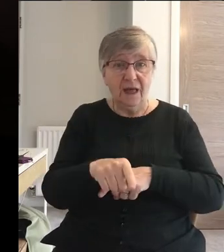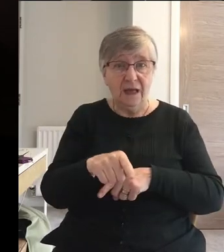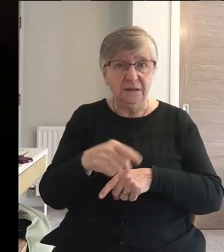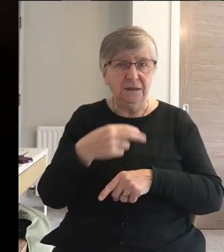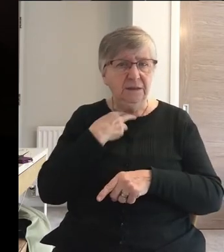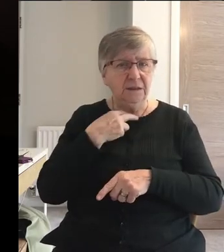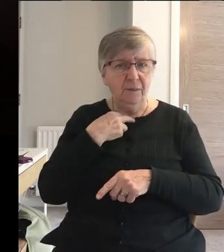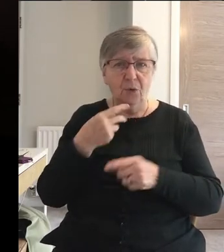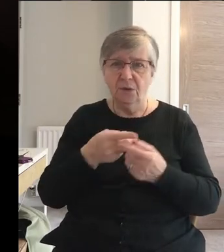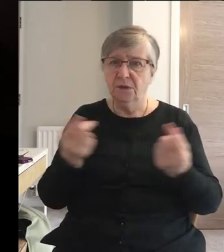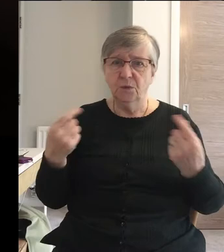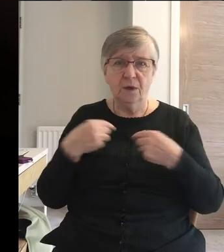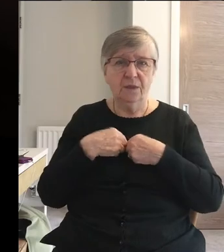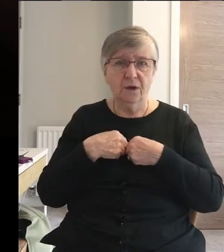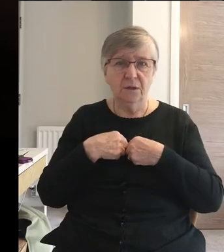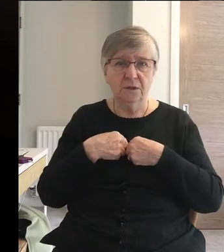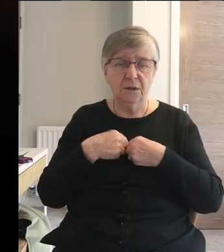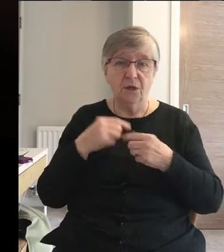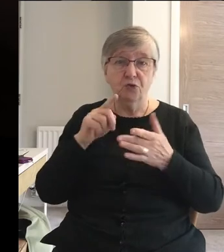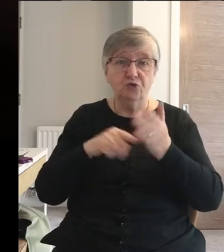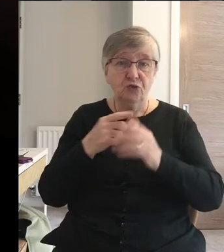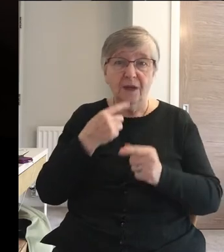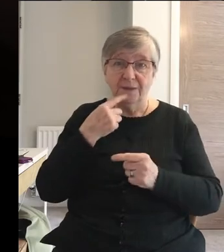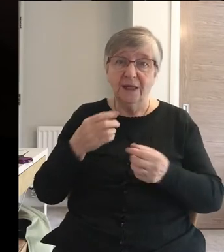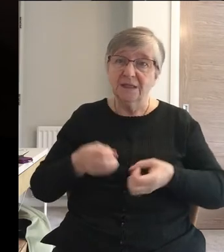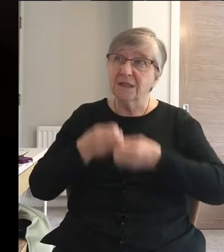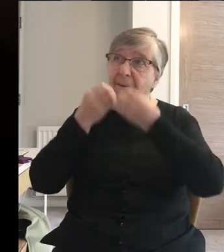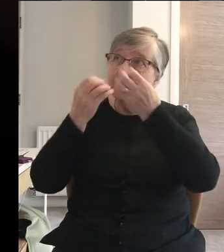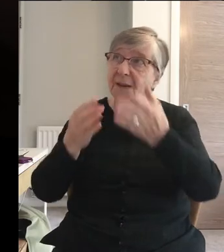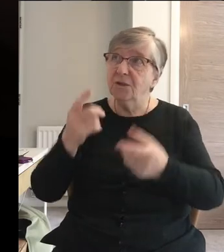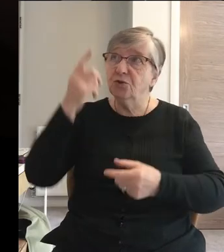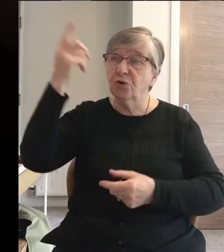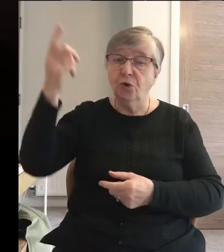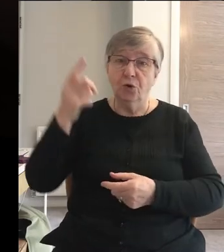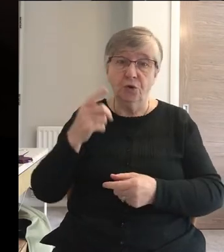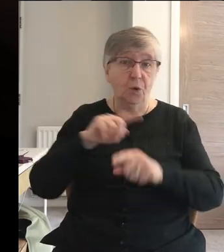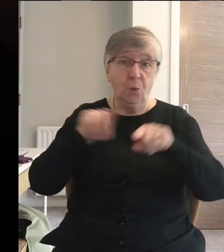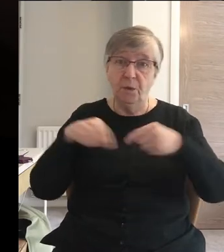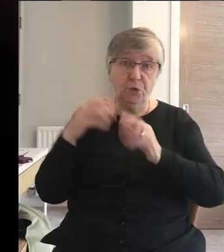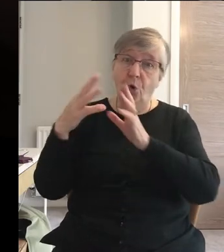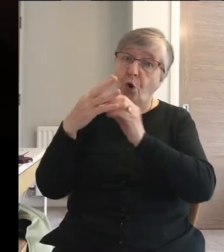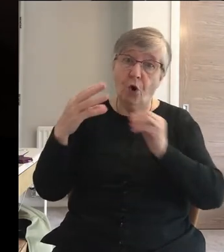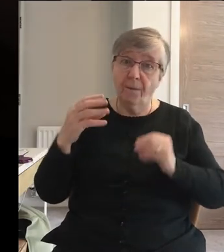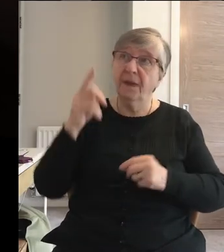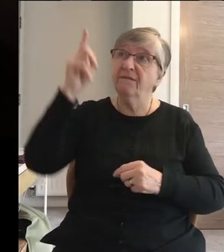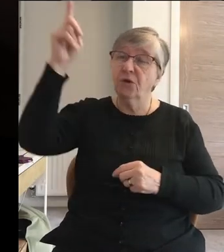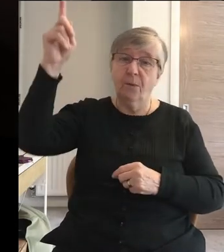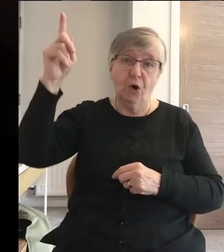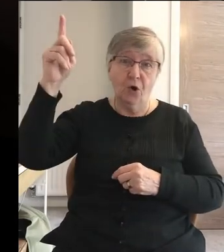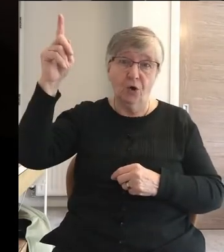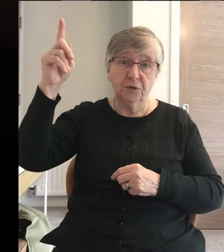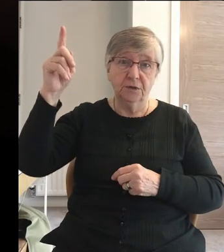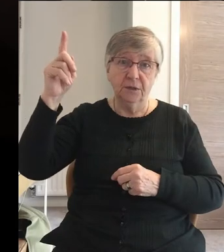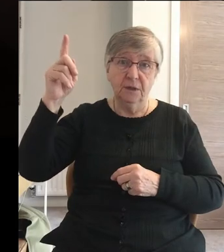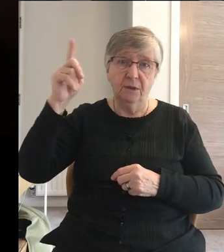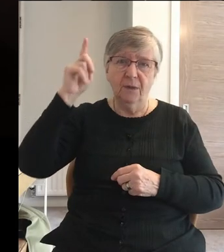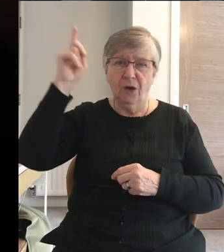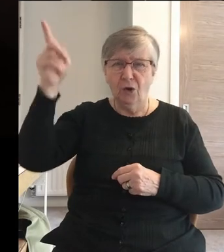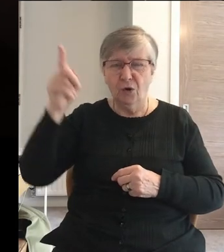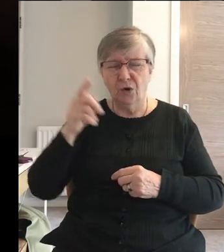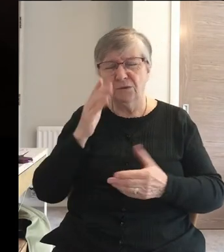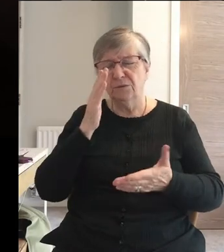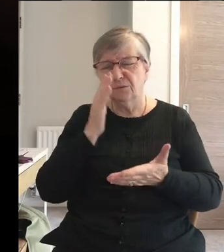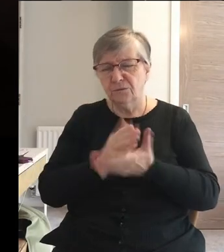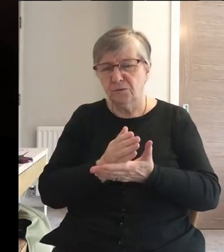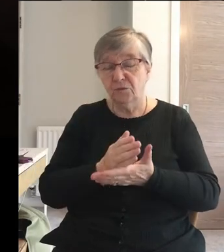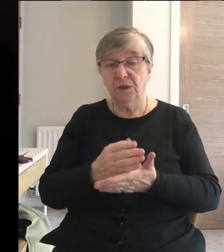submit to God. It's not behavior that we get from God if it's not of him. But he's just as